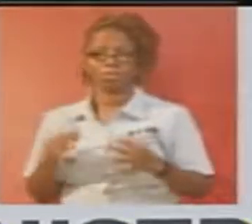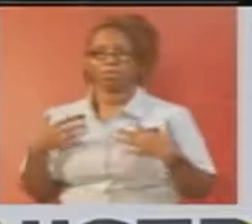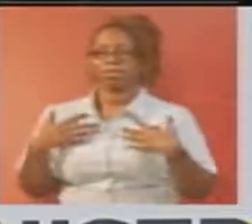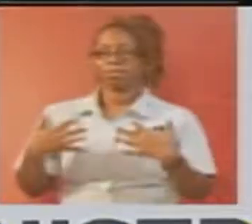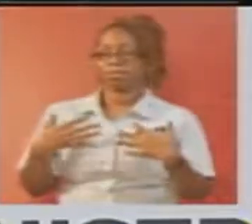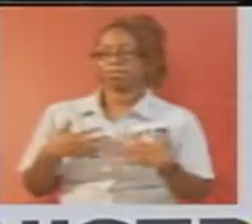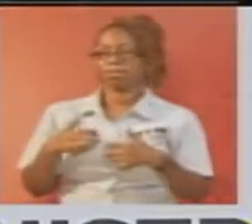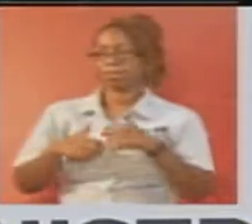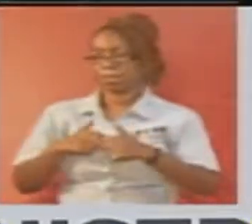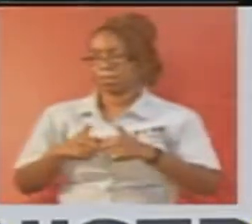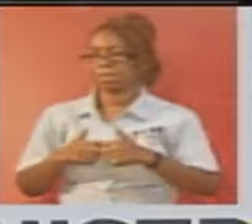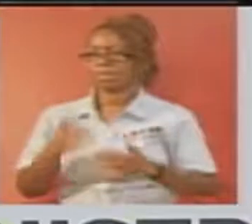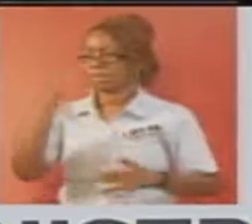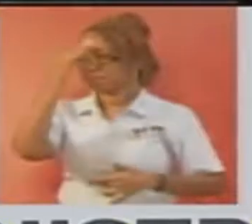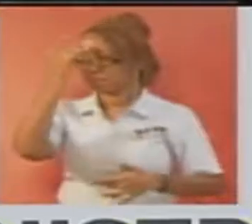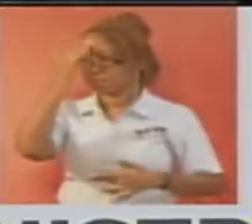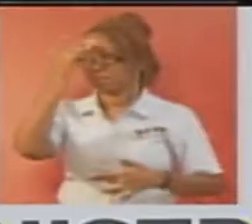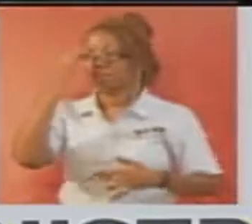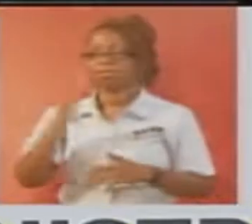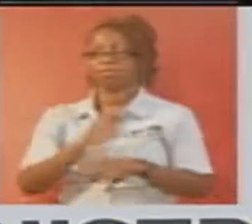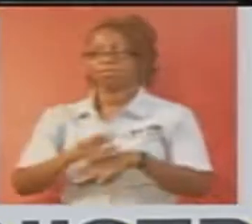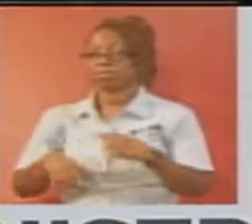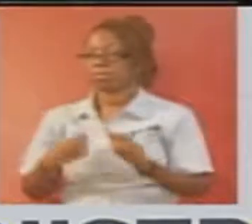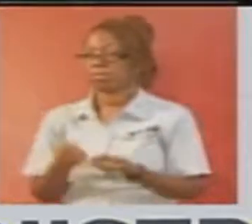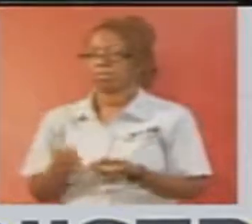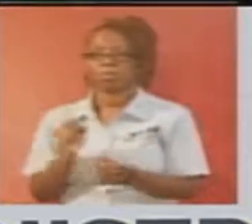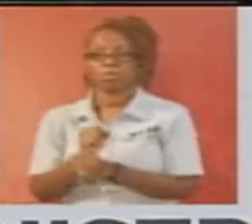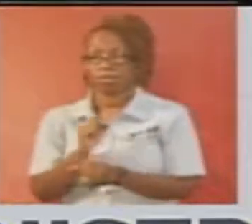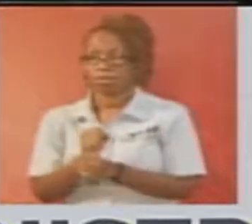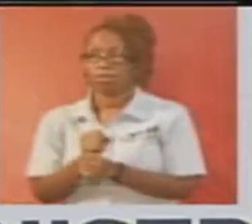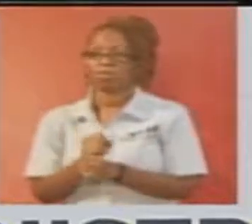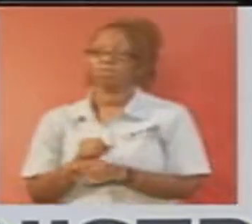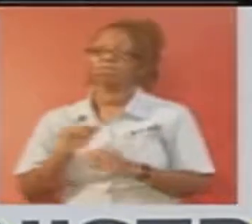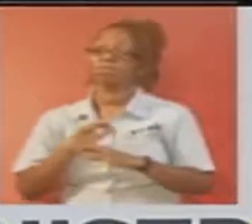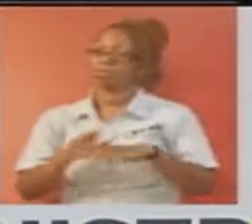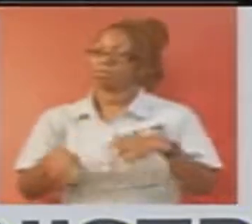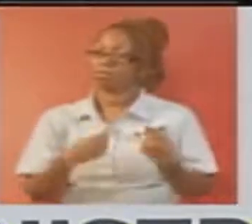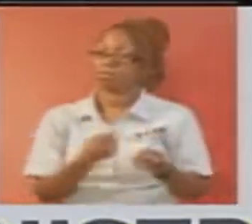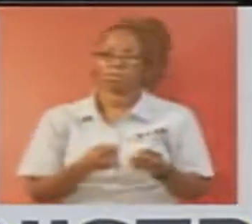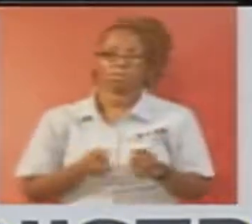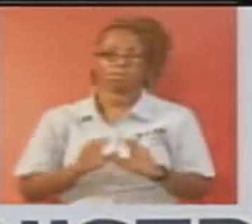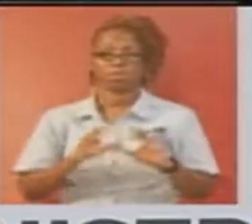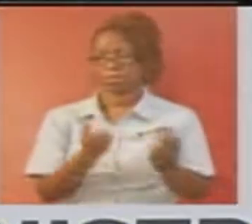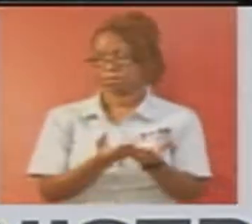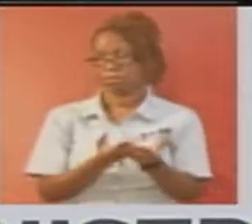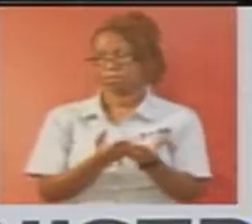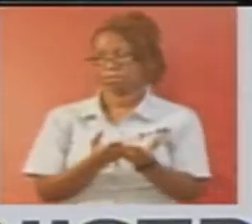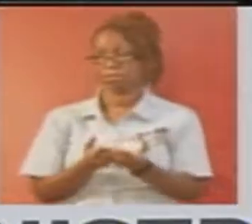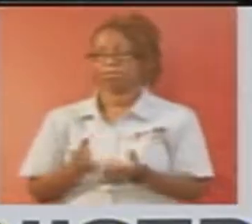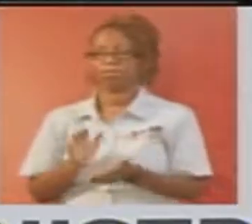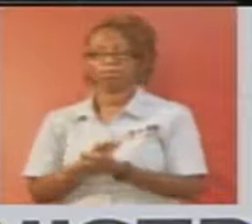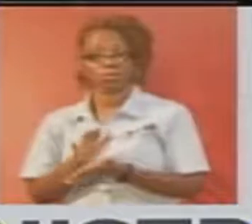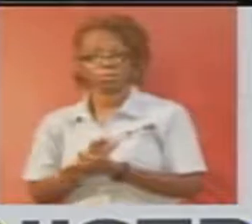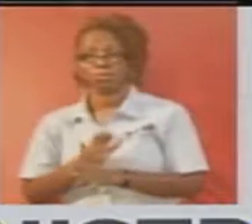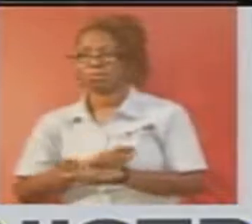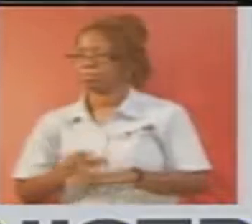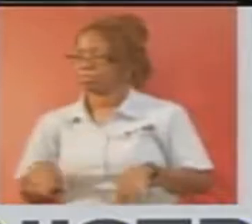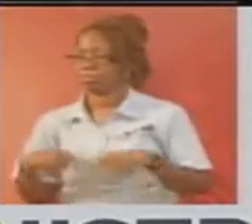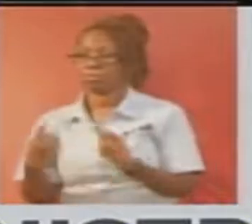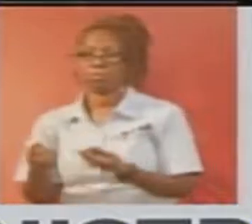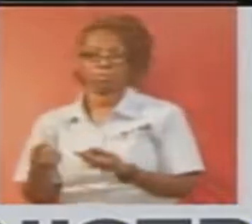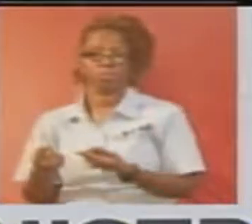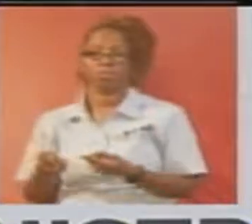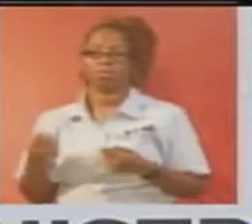work, stay away from class, stay away from gatherings. If you are having more severe symptoms, if you're having any sort of difficulty breathing, shortness